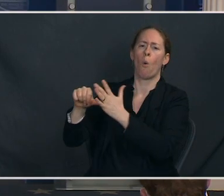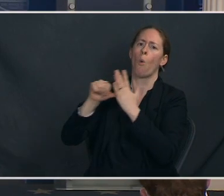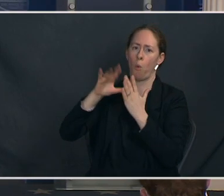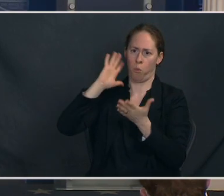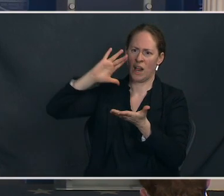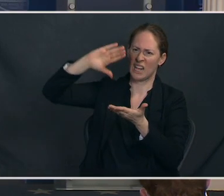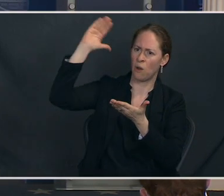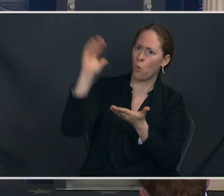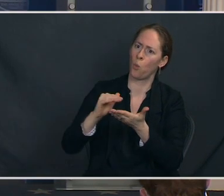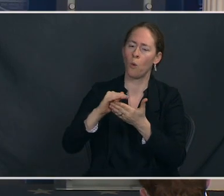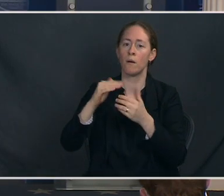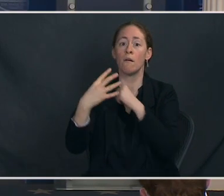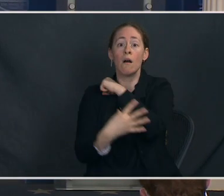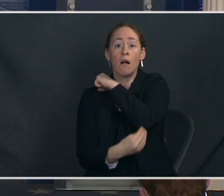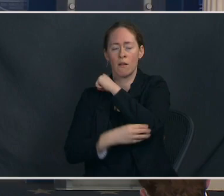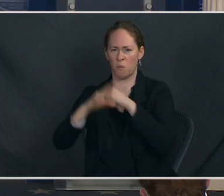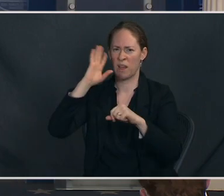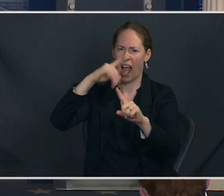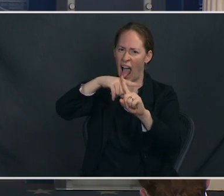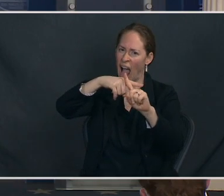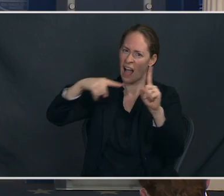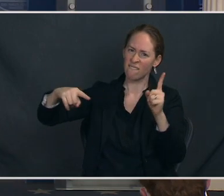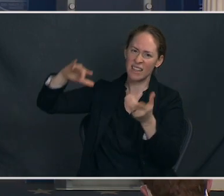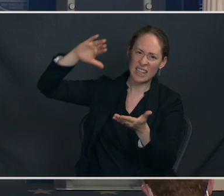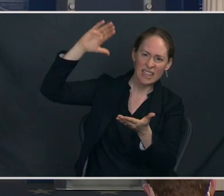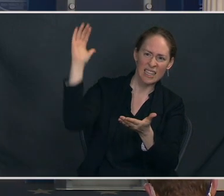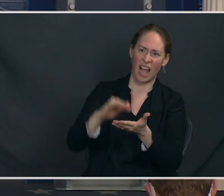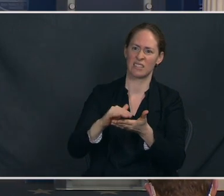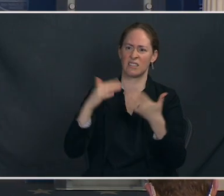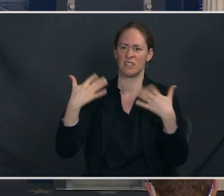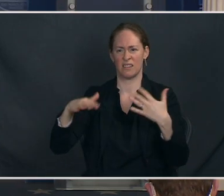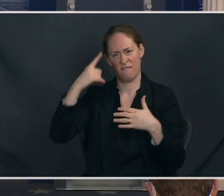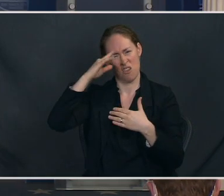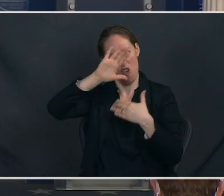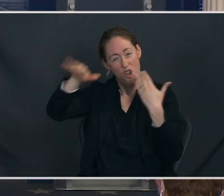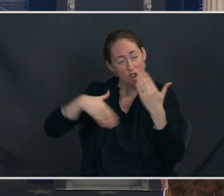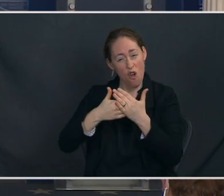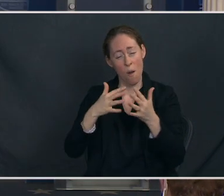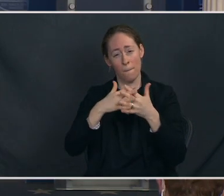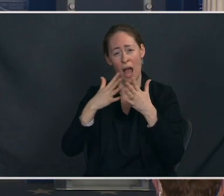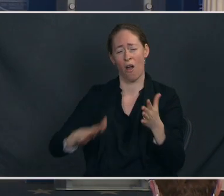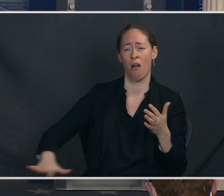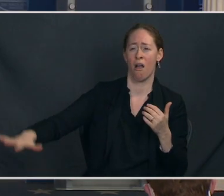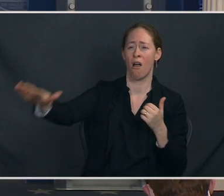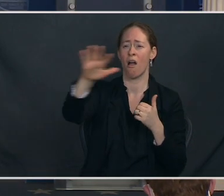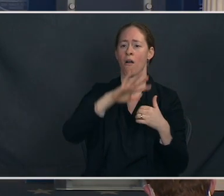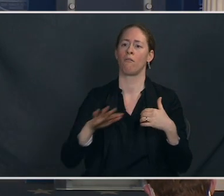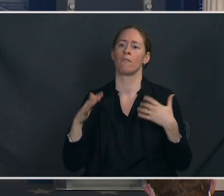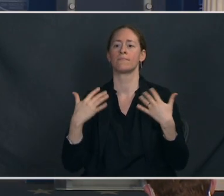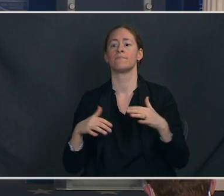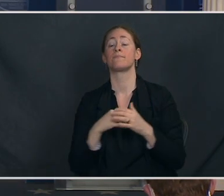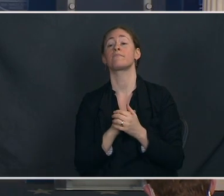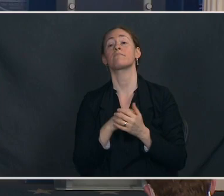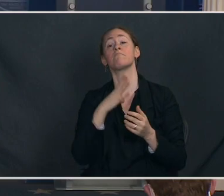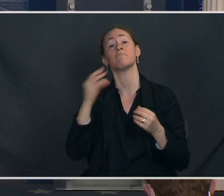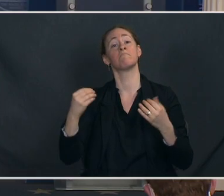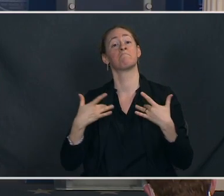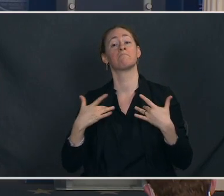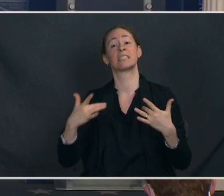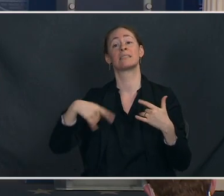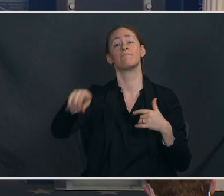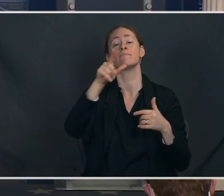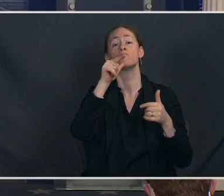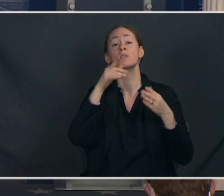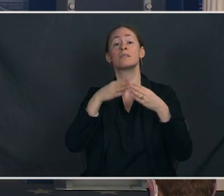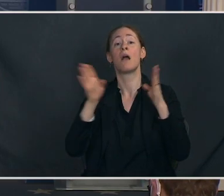child poverty in half for all Americans and reduce overall poverty by